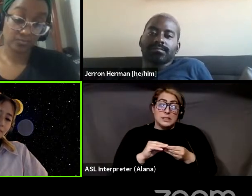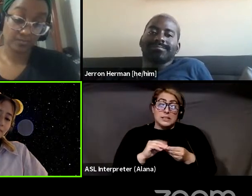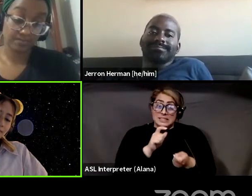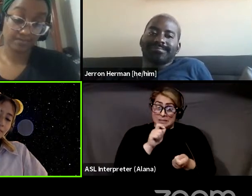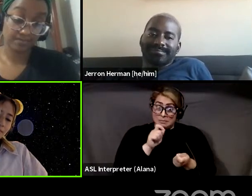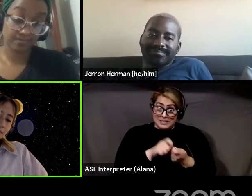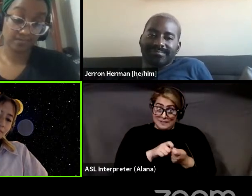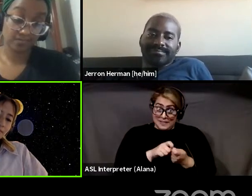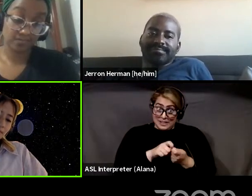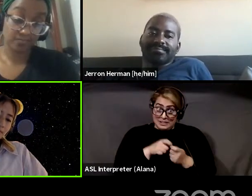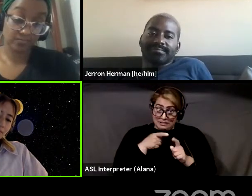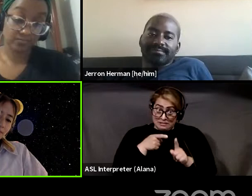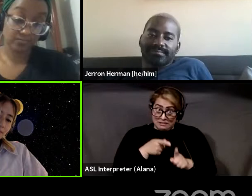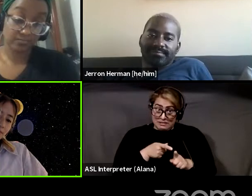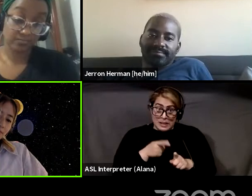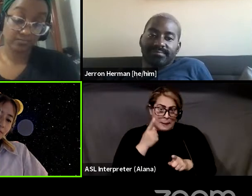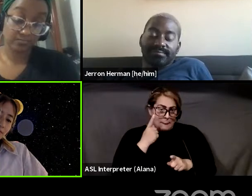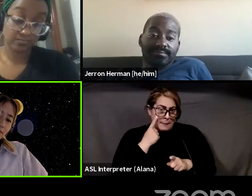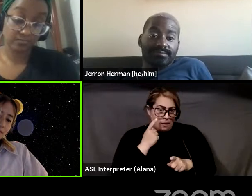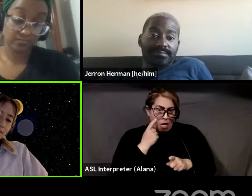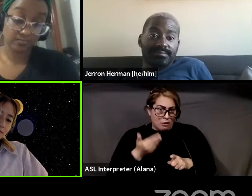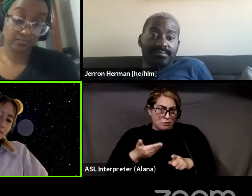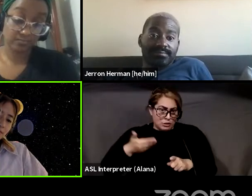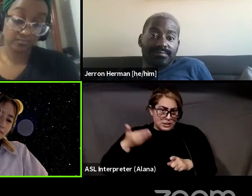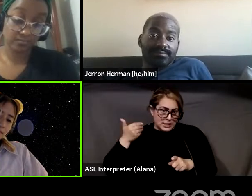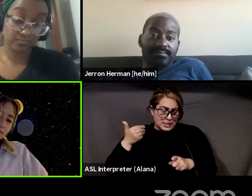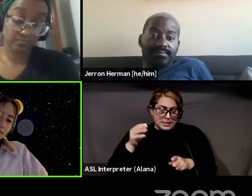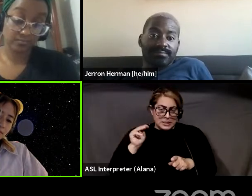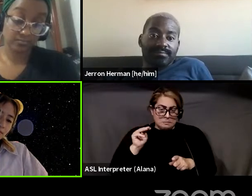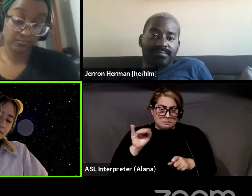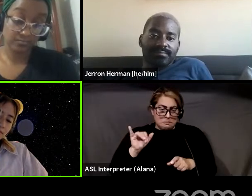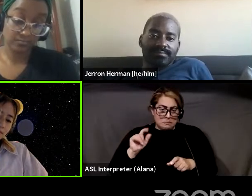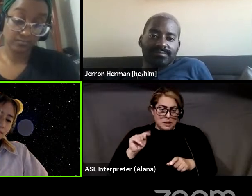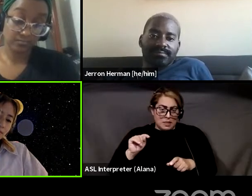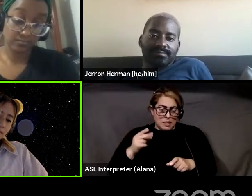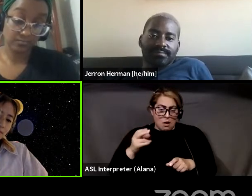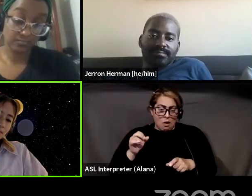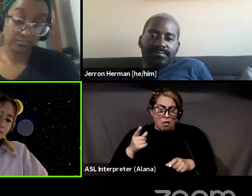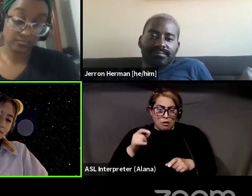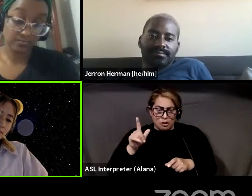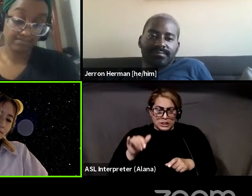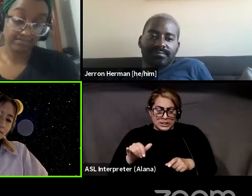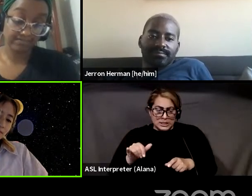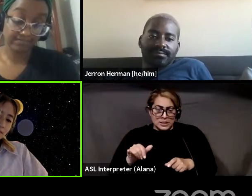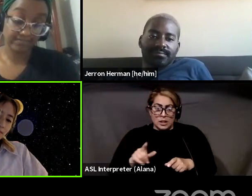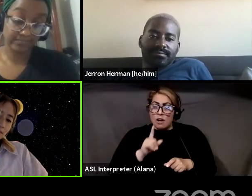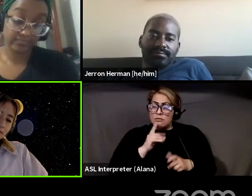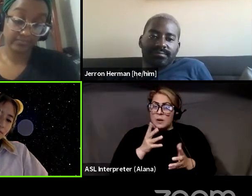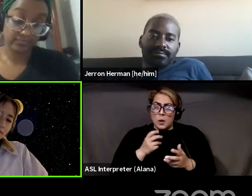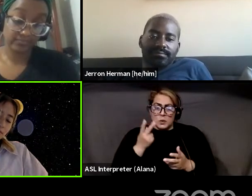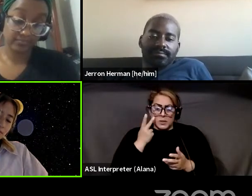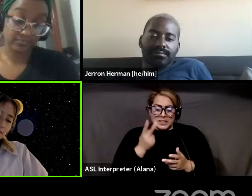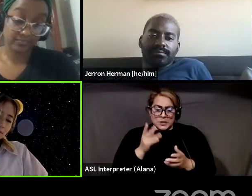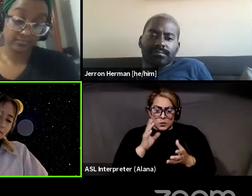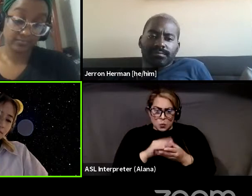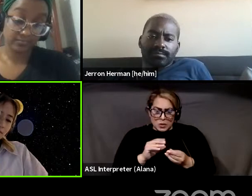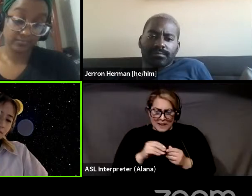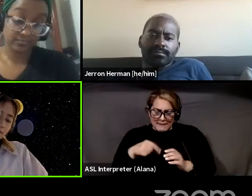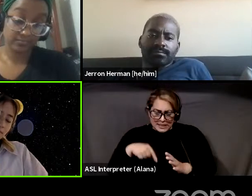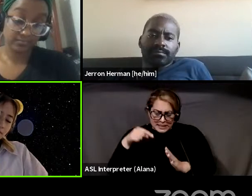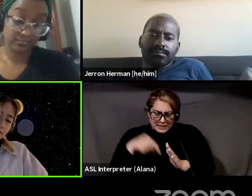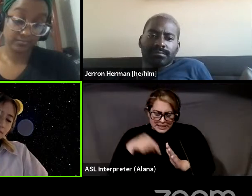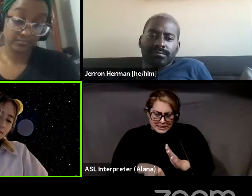mythology. I'm interested in those stories that have deep resonances,